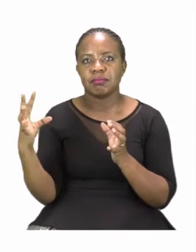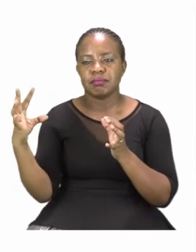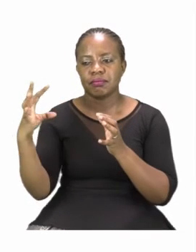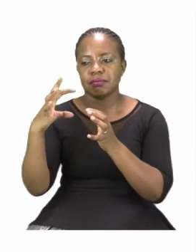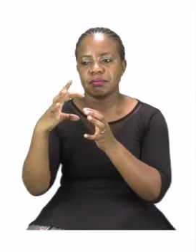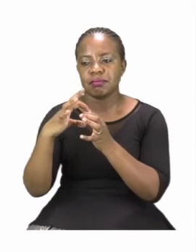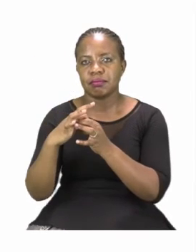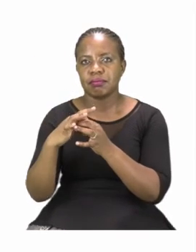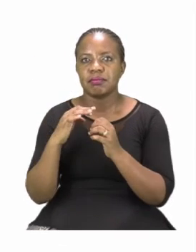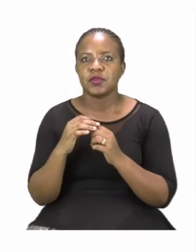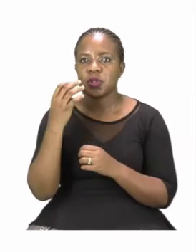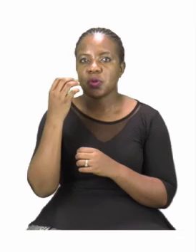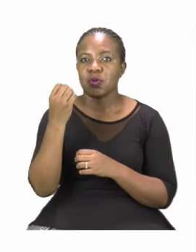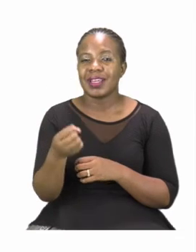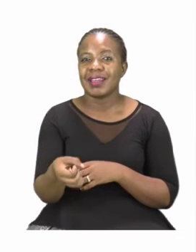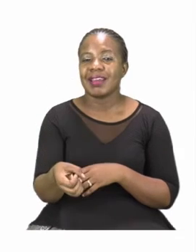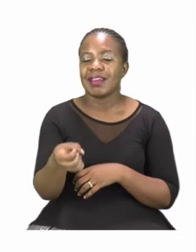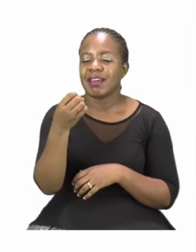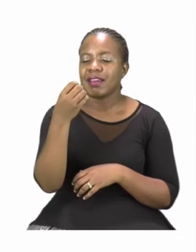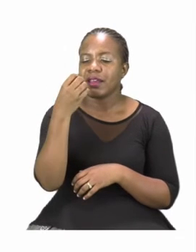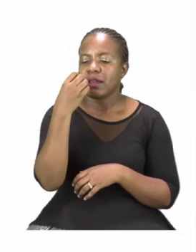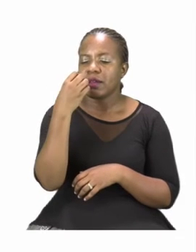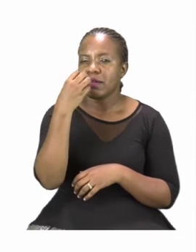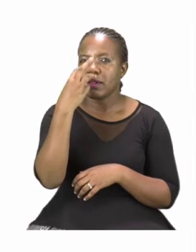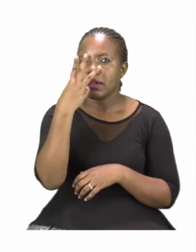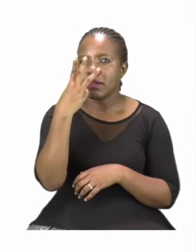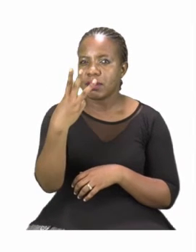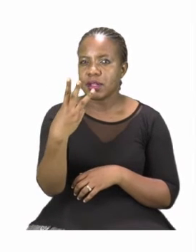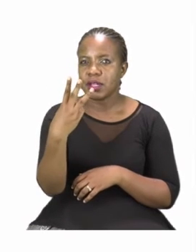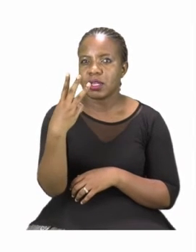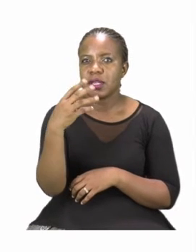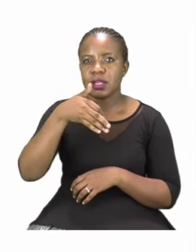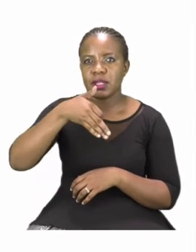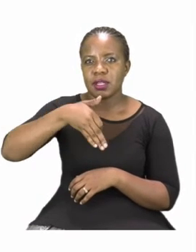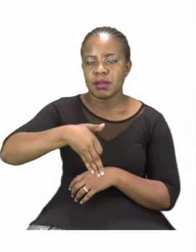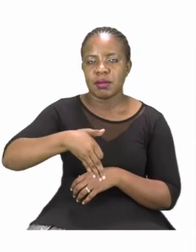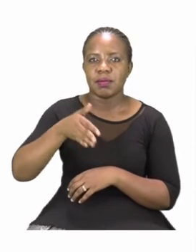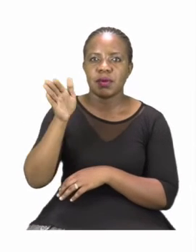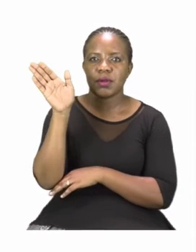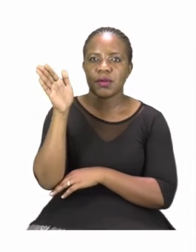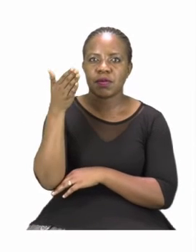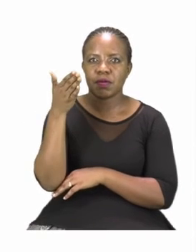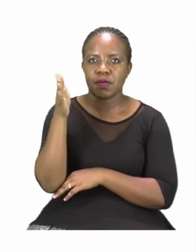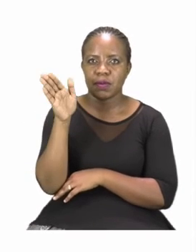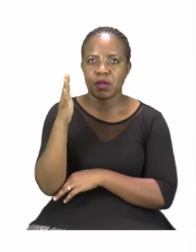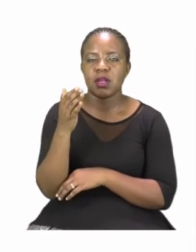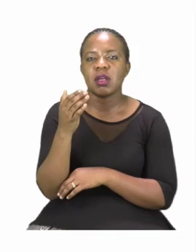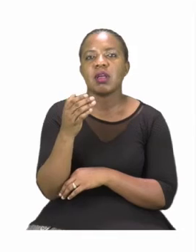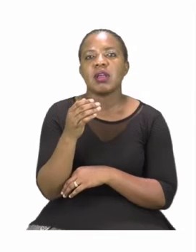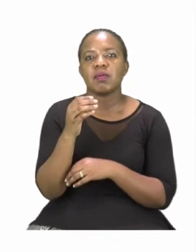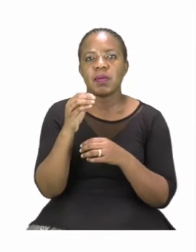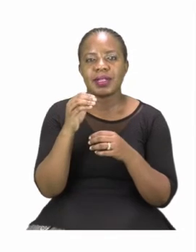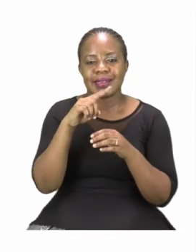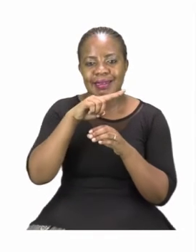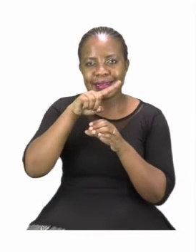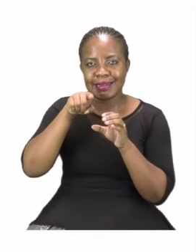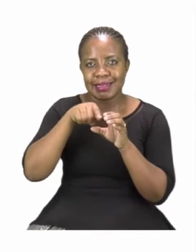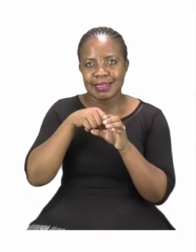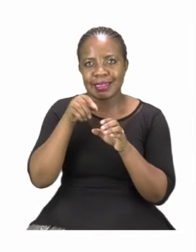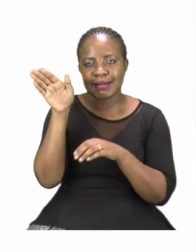nose. Now the nose is very special. We only have one nose and it is in the center of